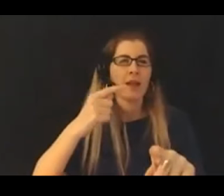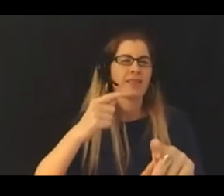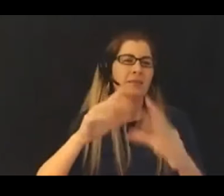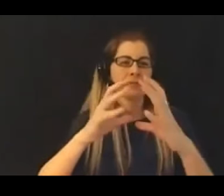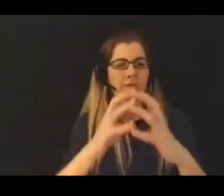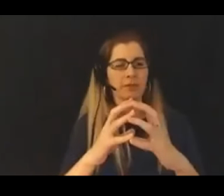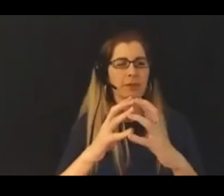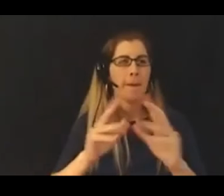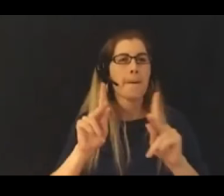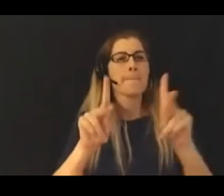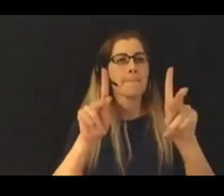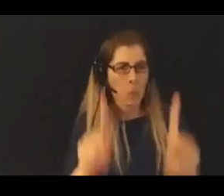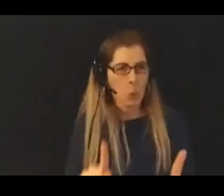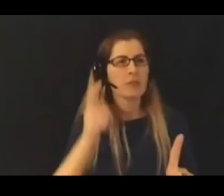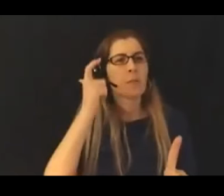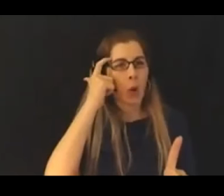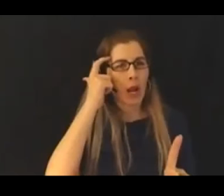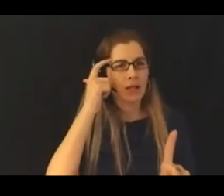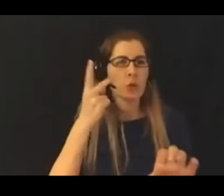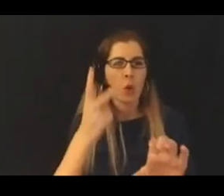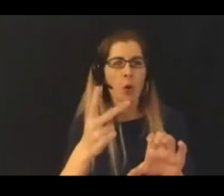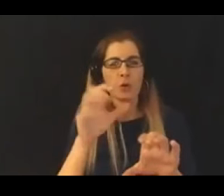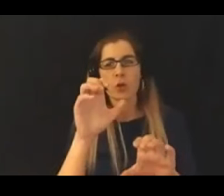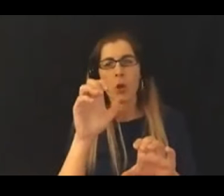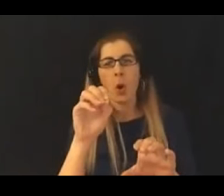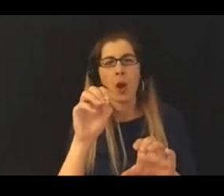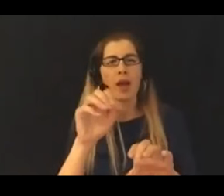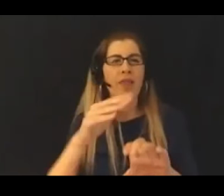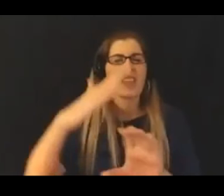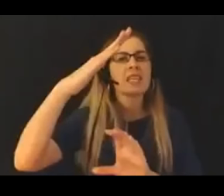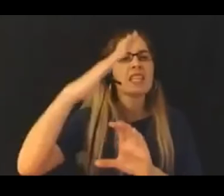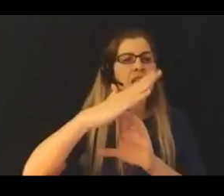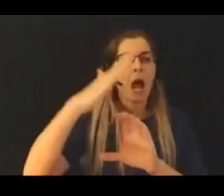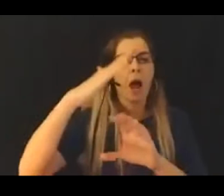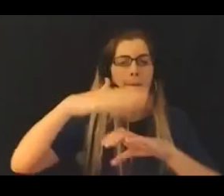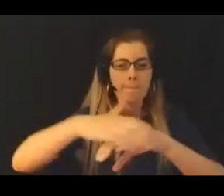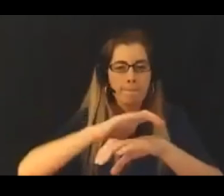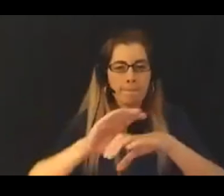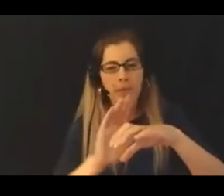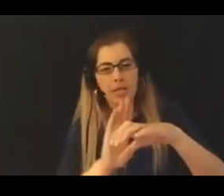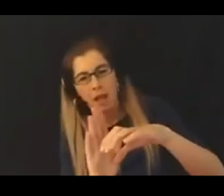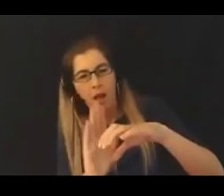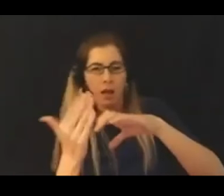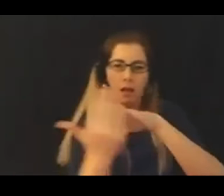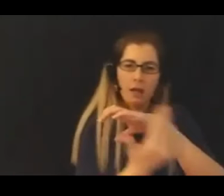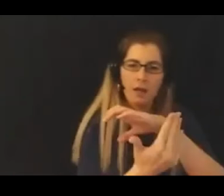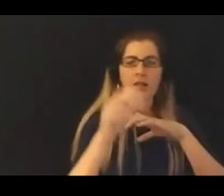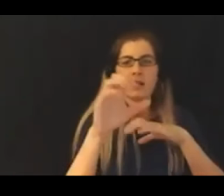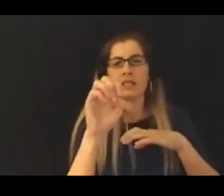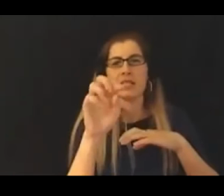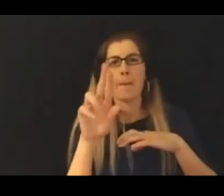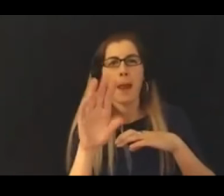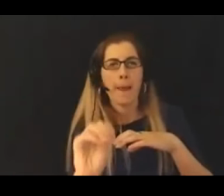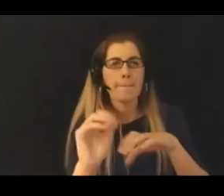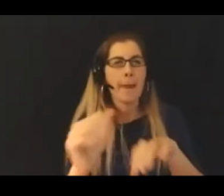can see all kind of cortical areas, the top, from underneath, from the side. Here's the cerebellum in the